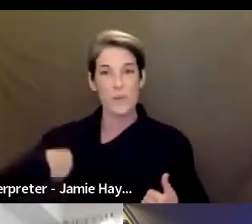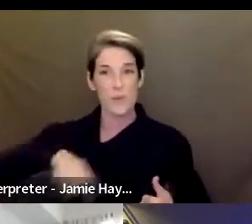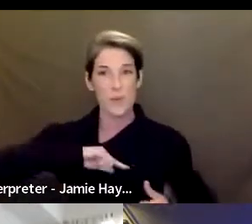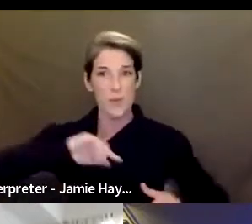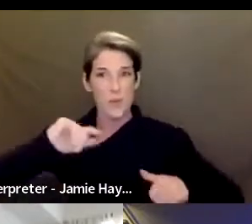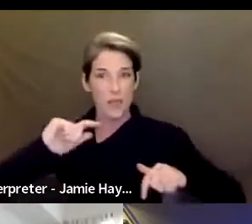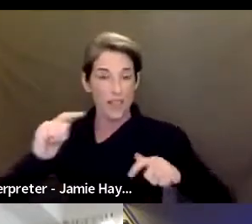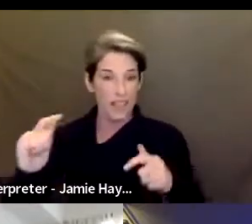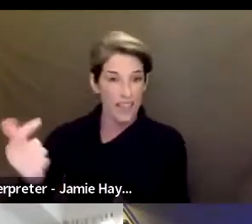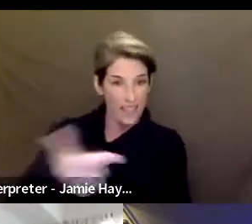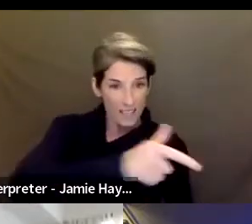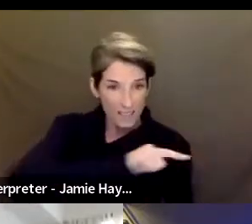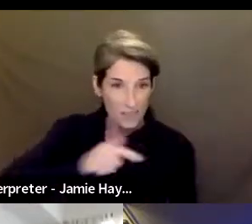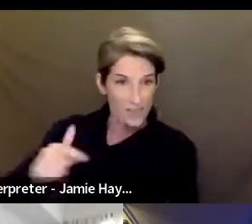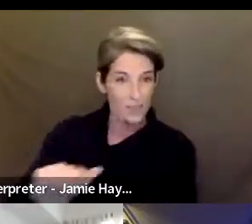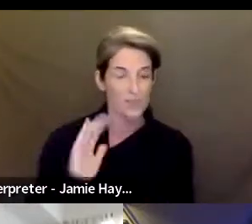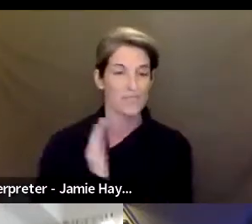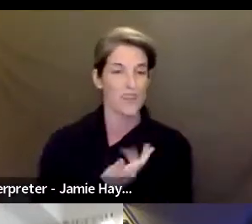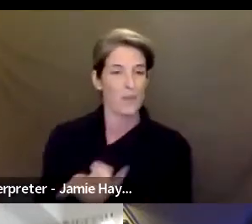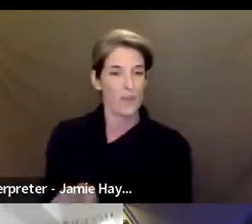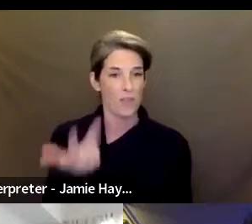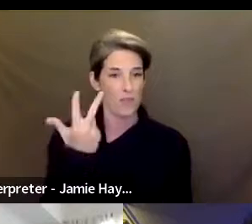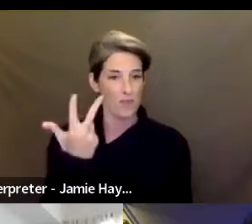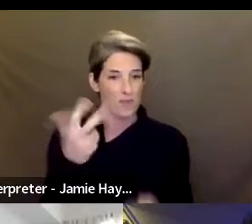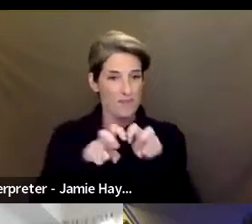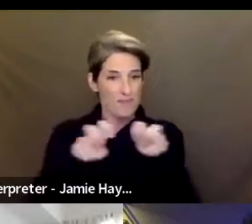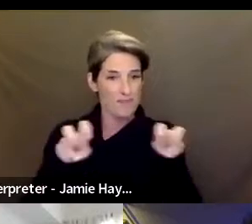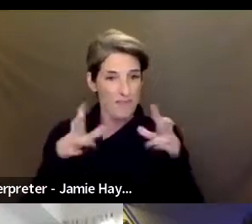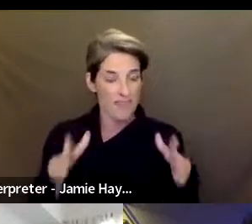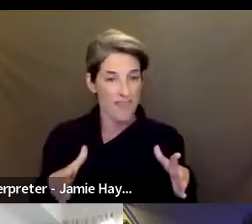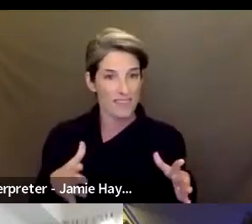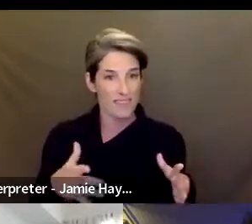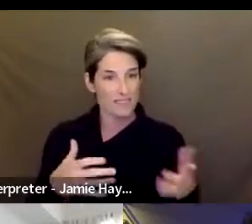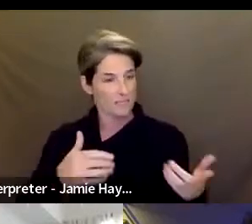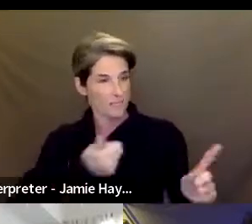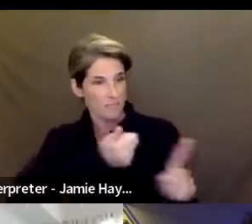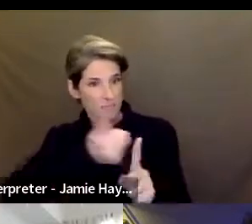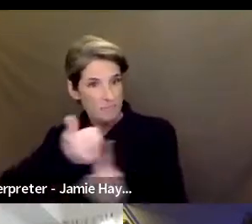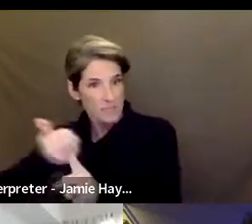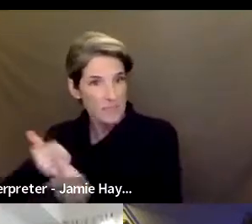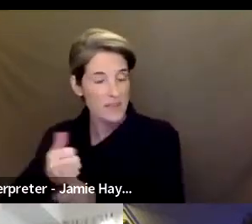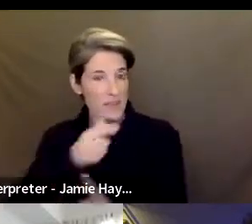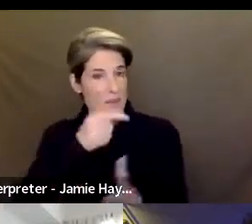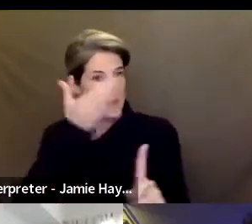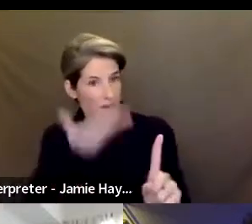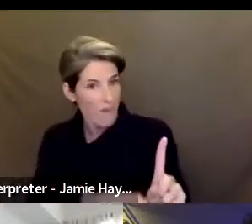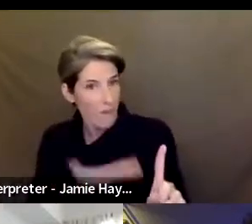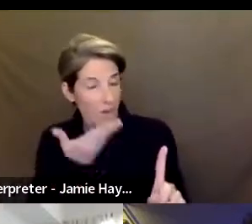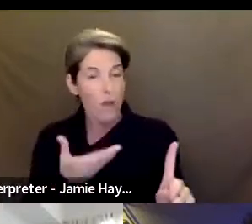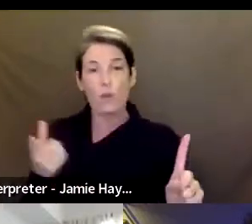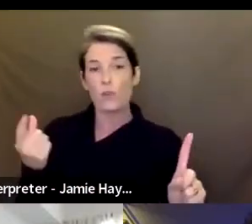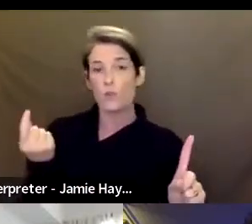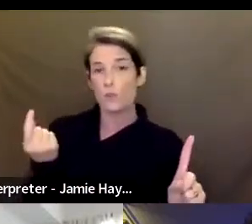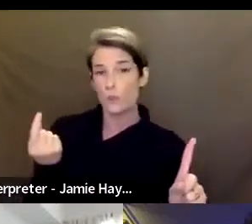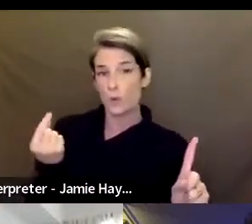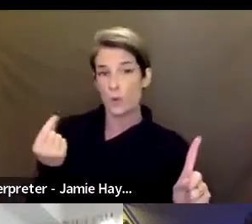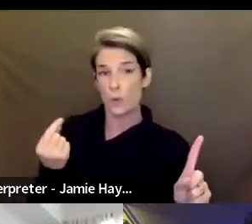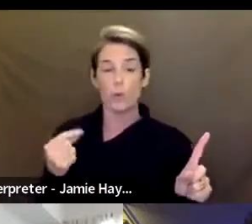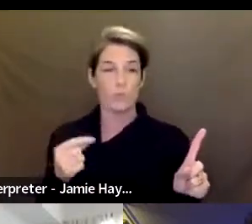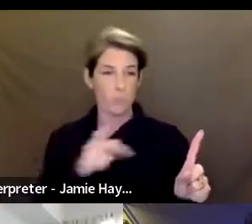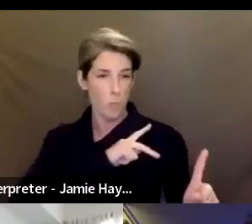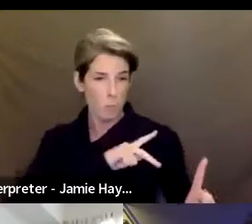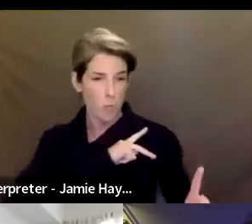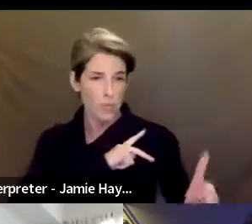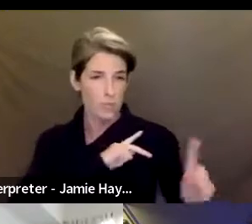the panelists, our lovely three panelists, introduce themselves. I will ask you to do a brief personal